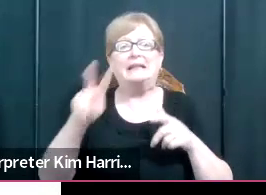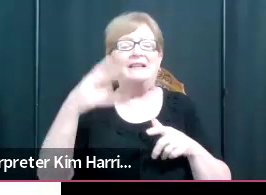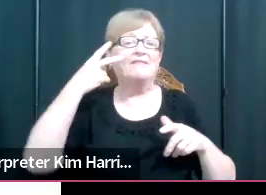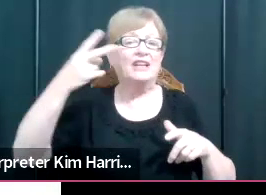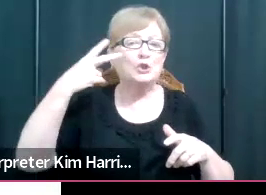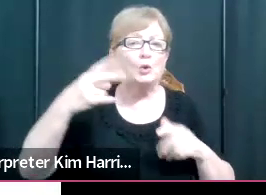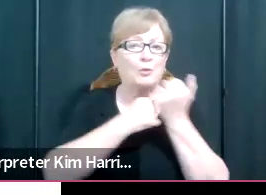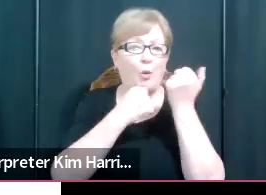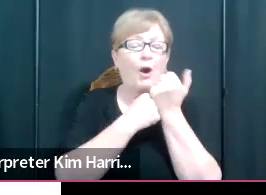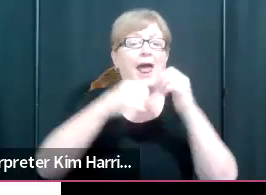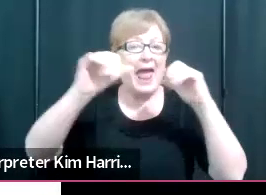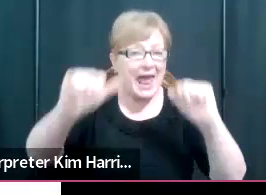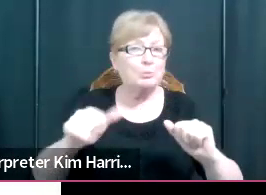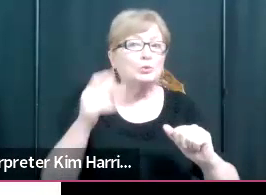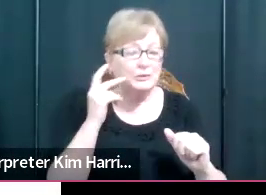are able to see,